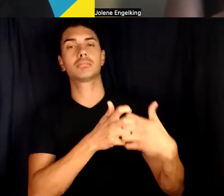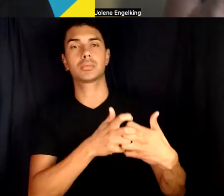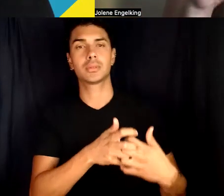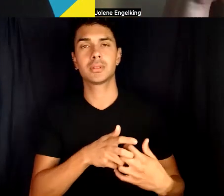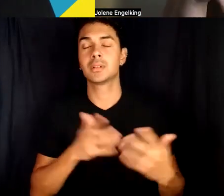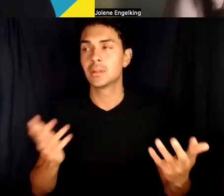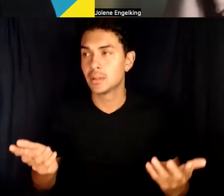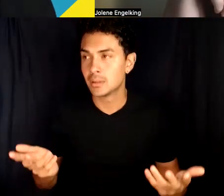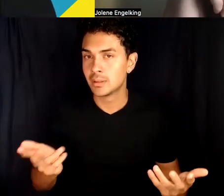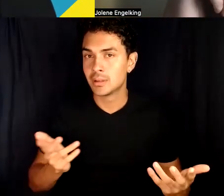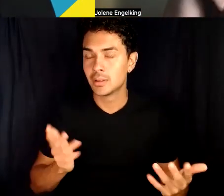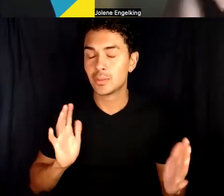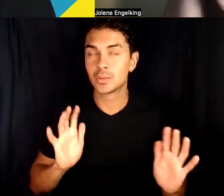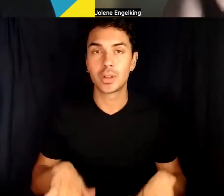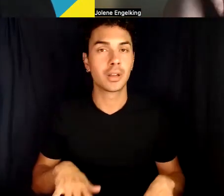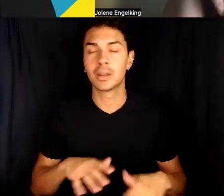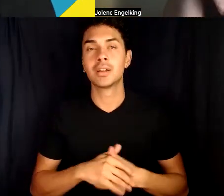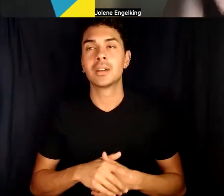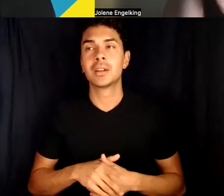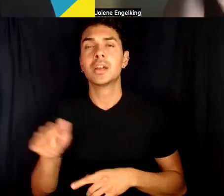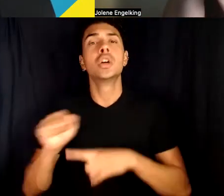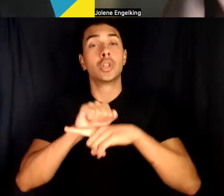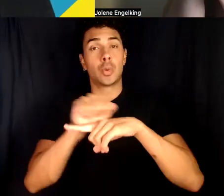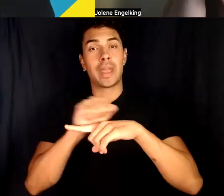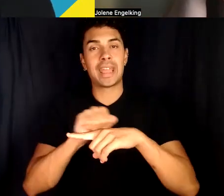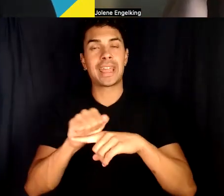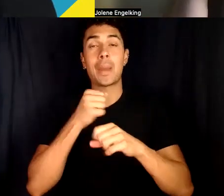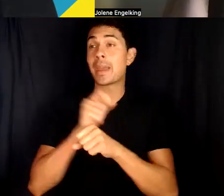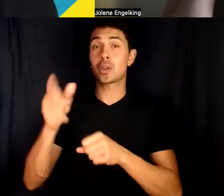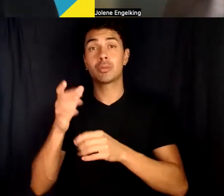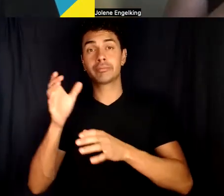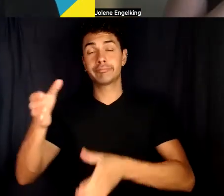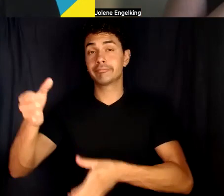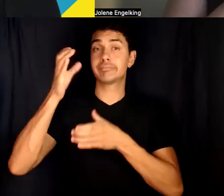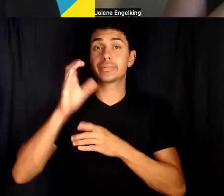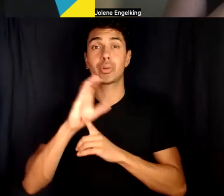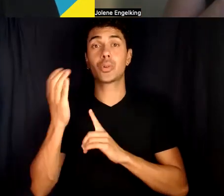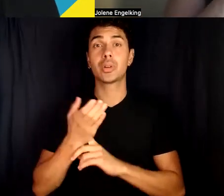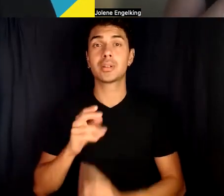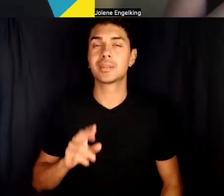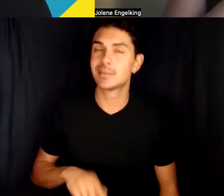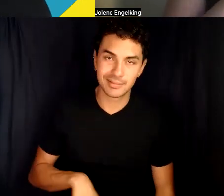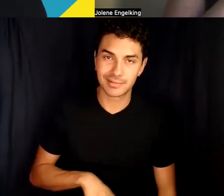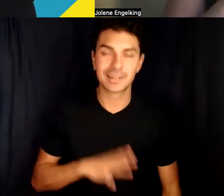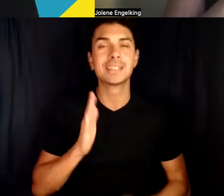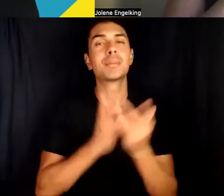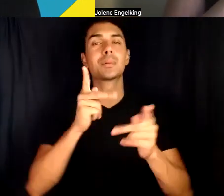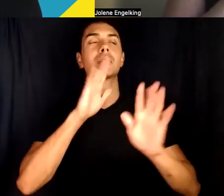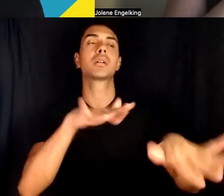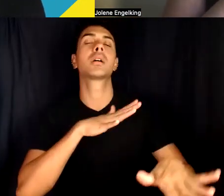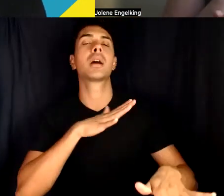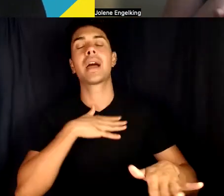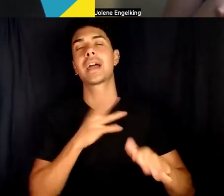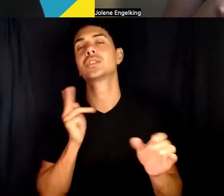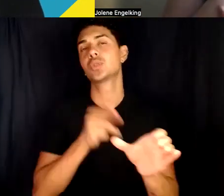work. Training, though, cannot make you culturally competent, right? So I've seen people be like, yeah, I attended this like amazing half-day